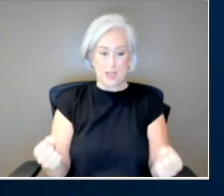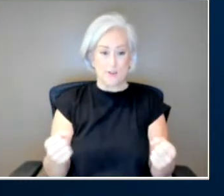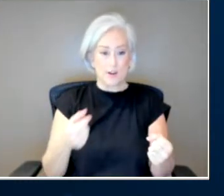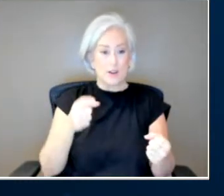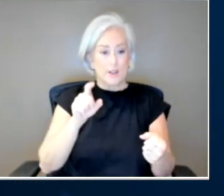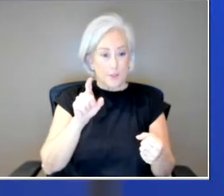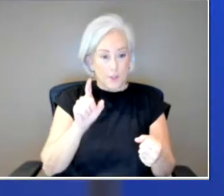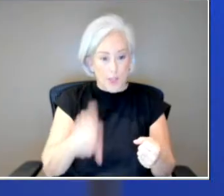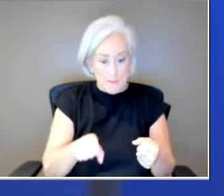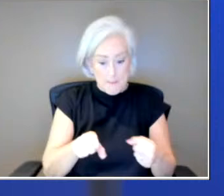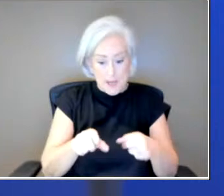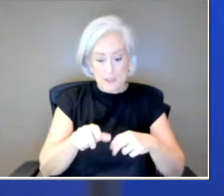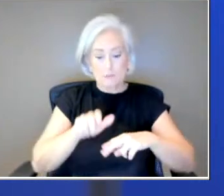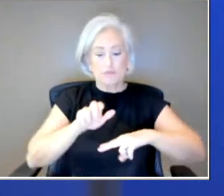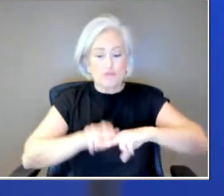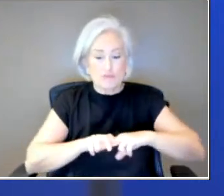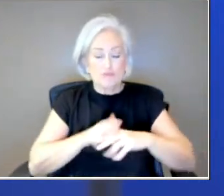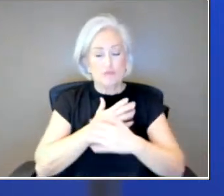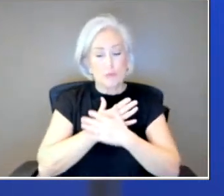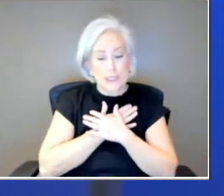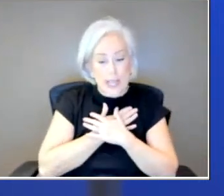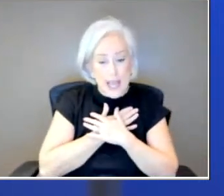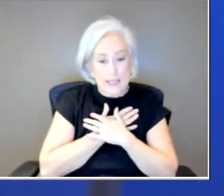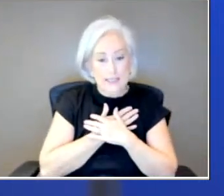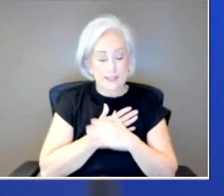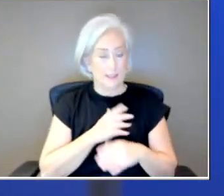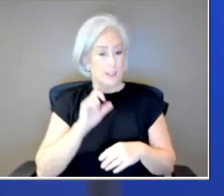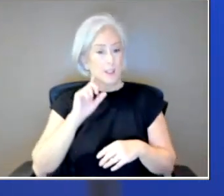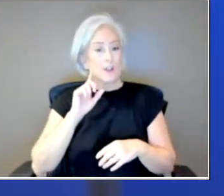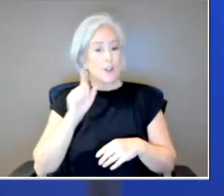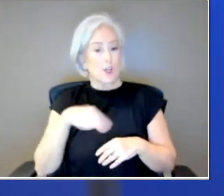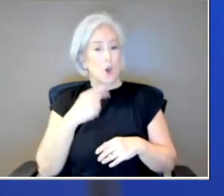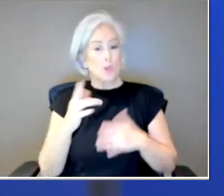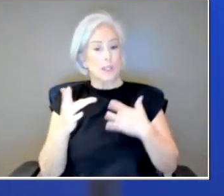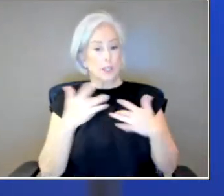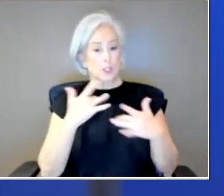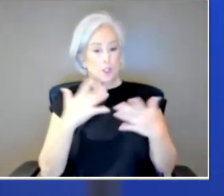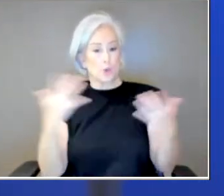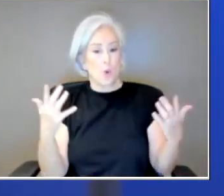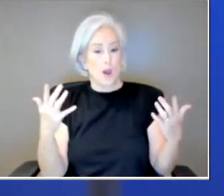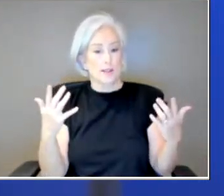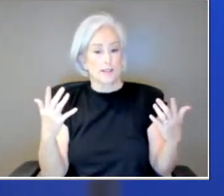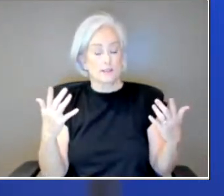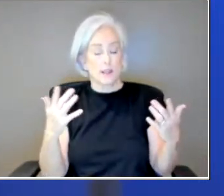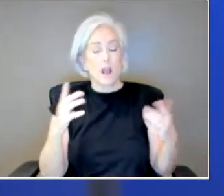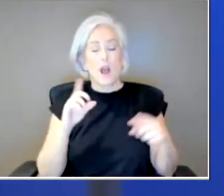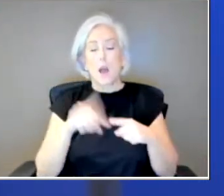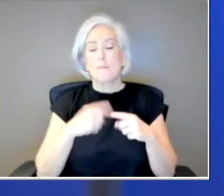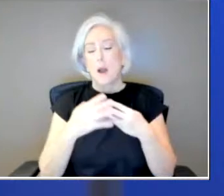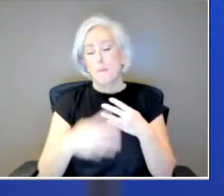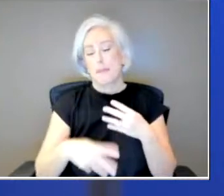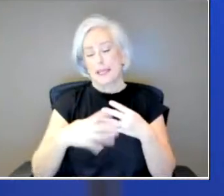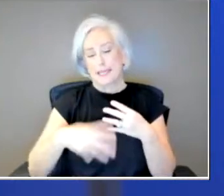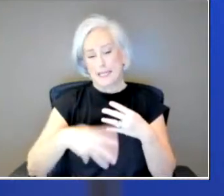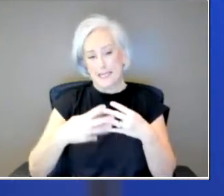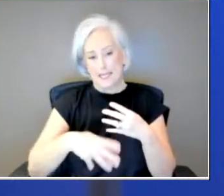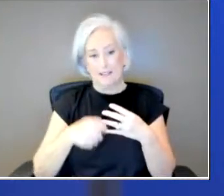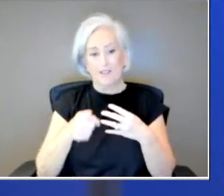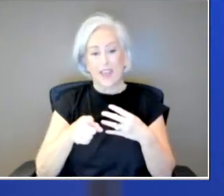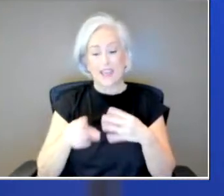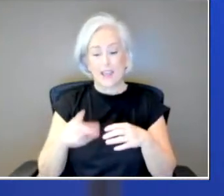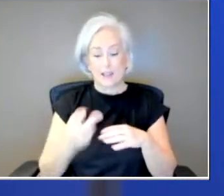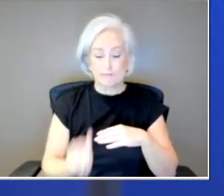Well, so like I say, the only real limitations they have are concerns about bleeding. So there's nothing that they can pretty much be up and moving, doing their normal day-to-day